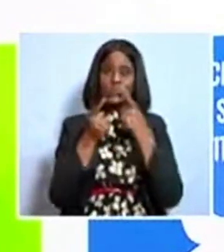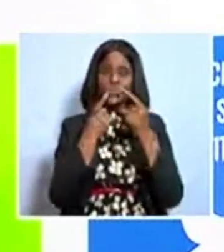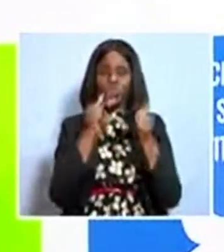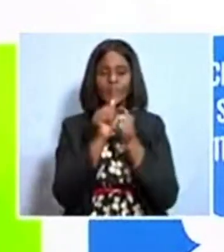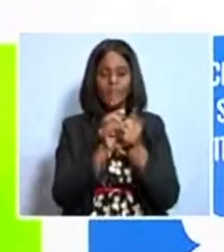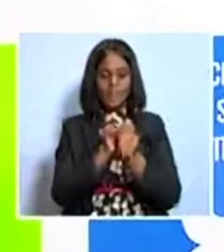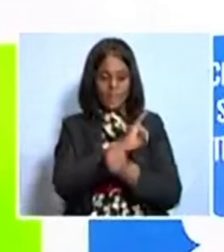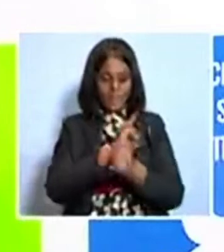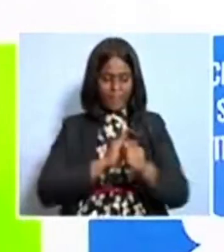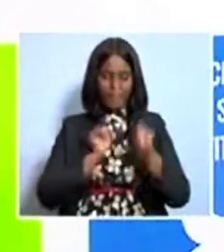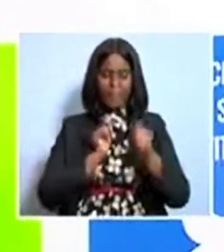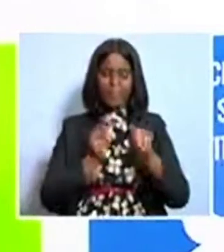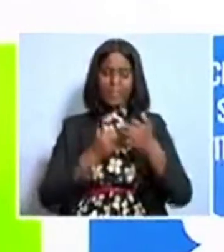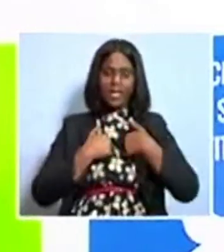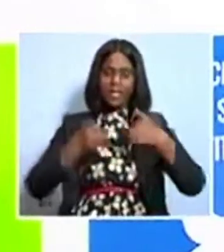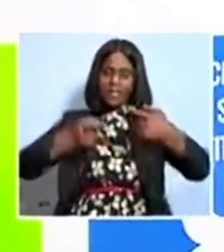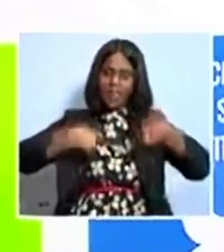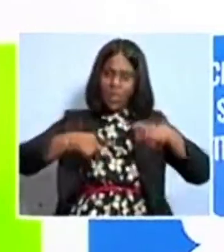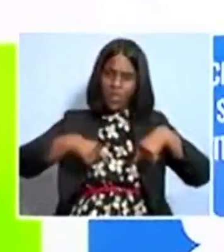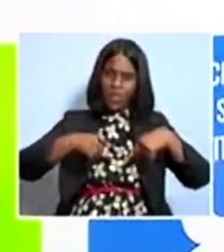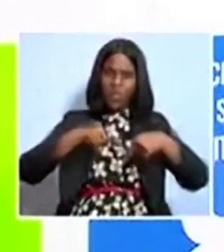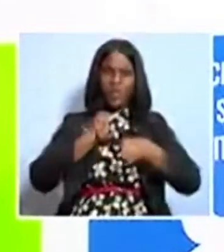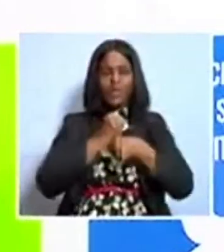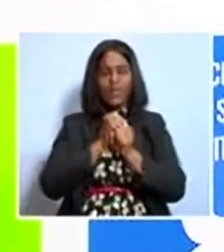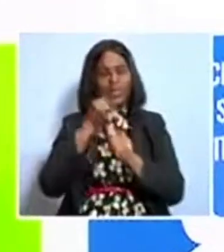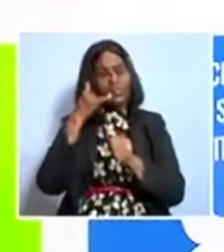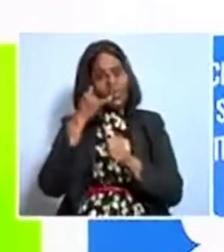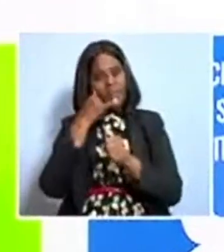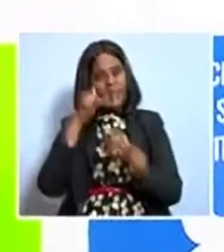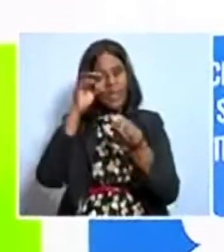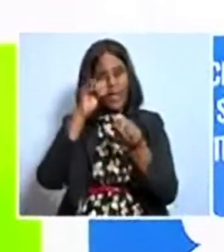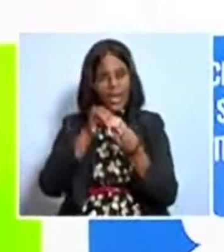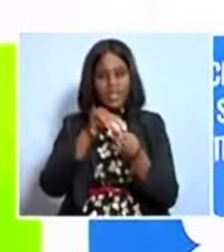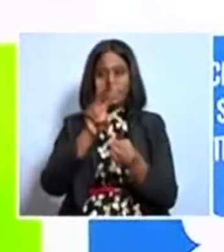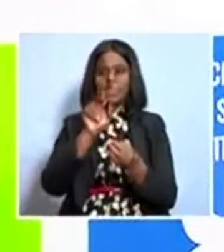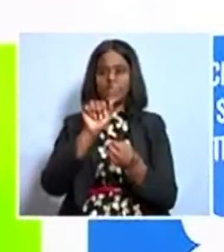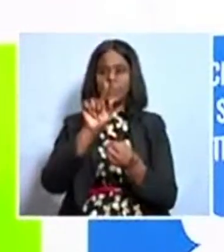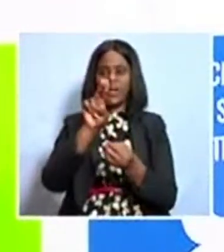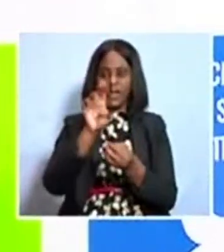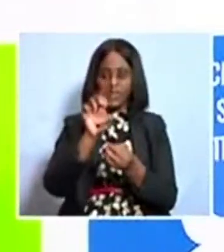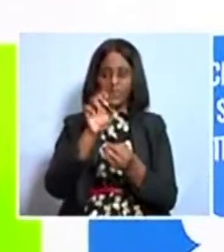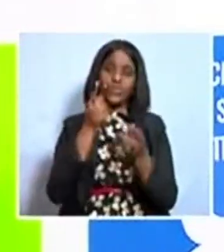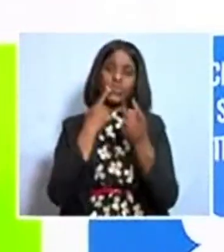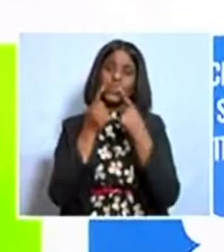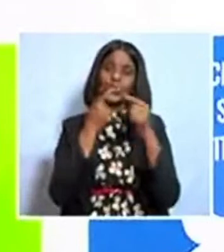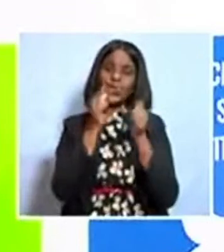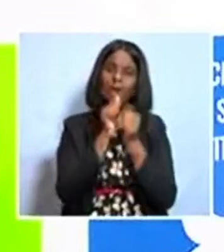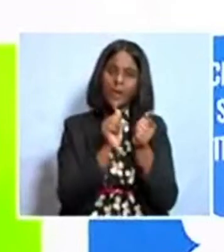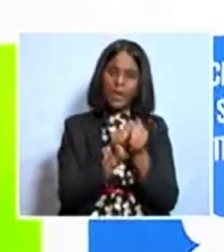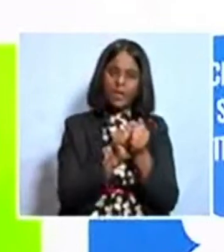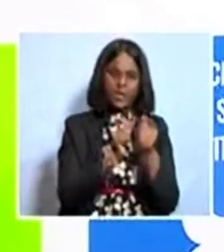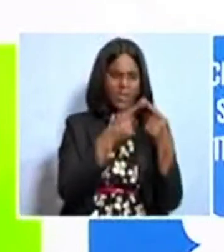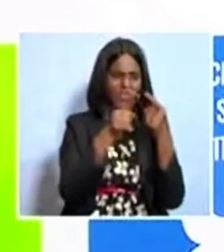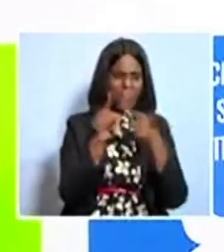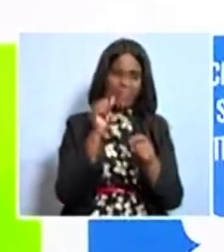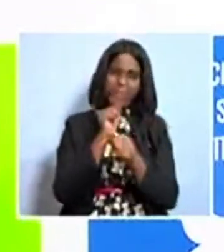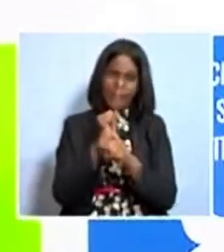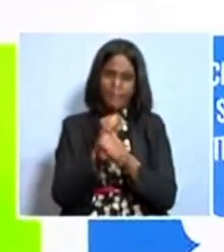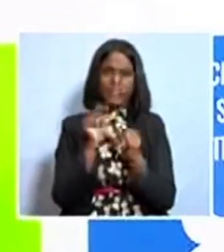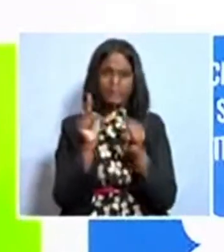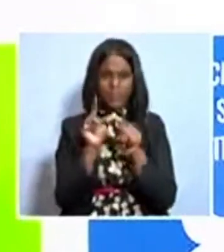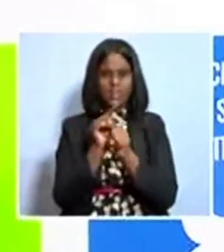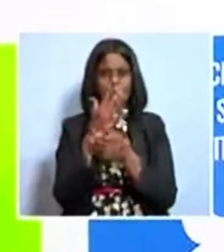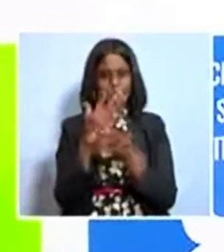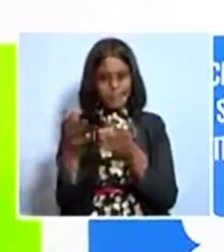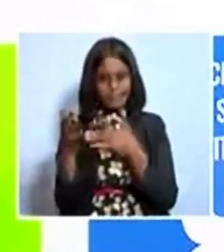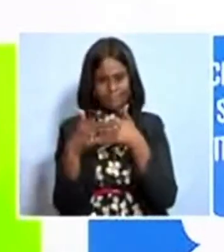do we have local industries that are either producing phones or adding value? When we speak about innovation, even something as